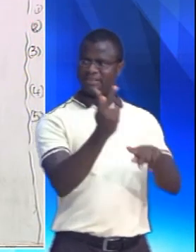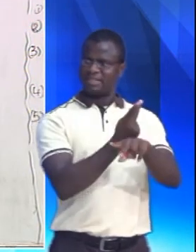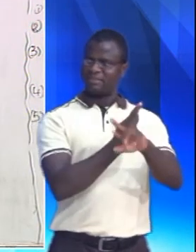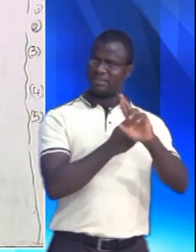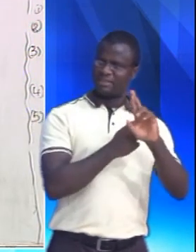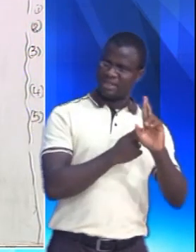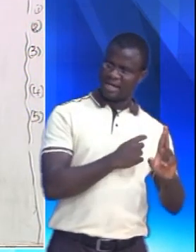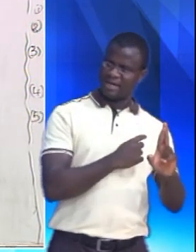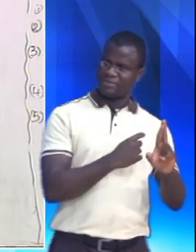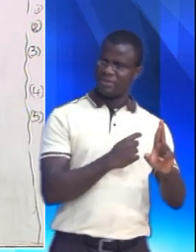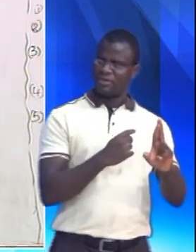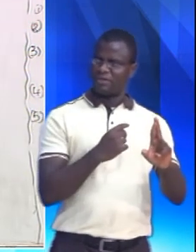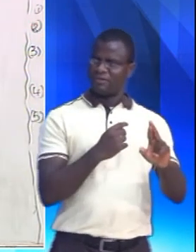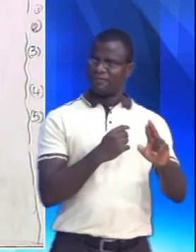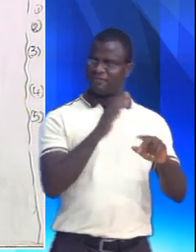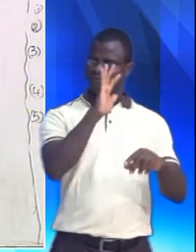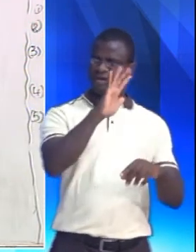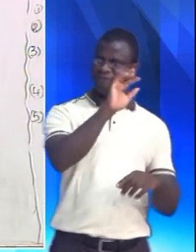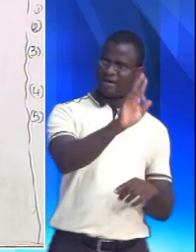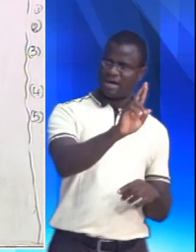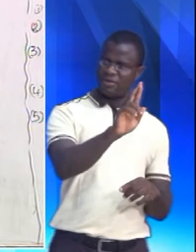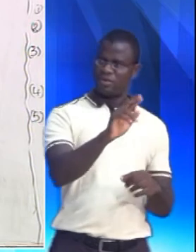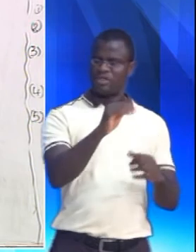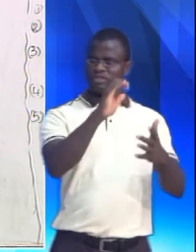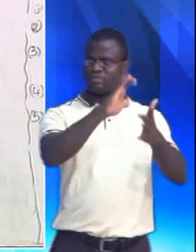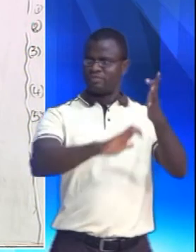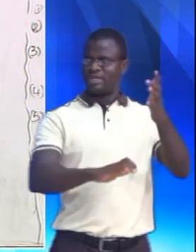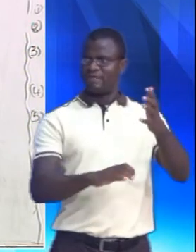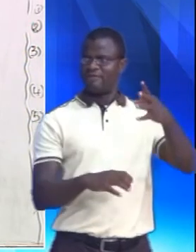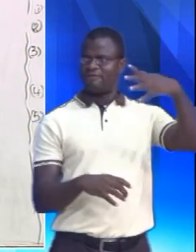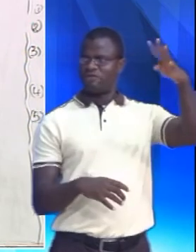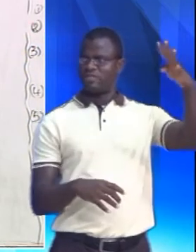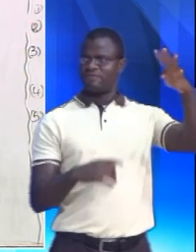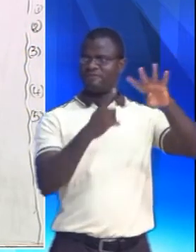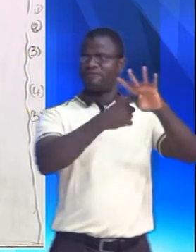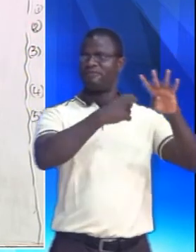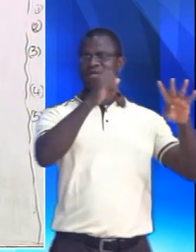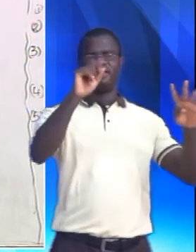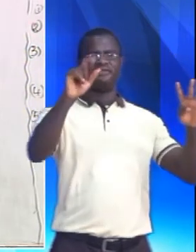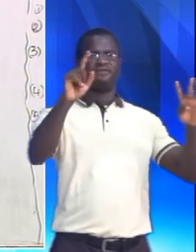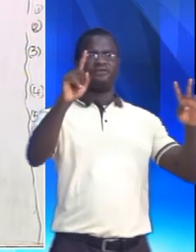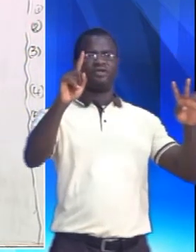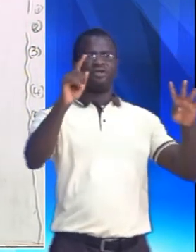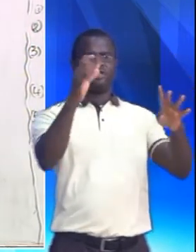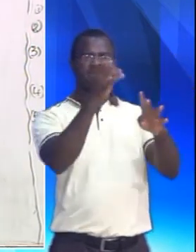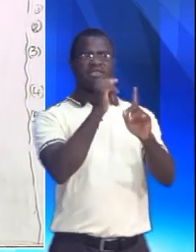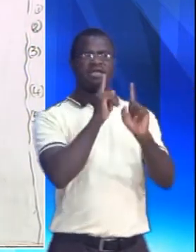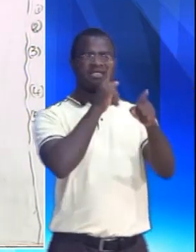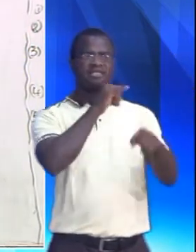end up having 5r. Viewers at home, 14